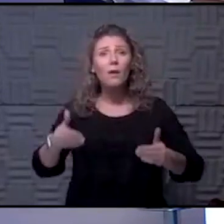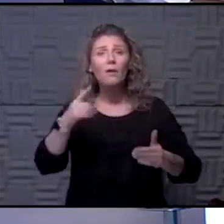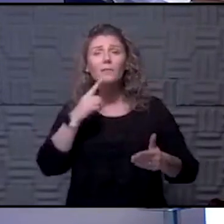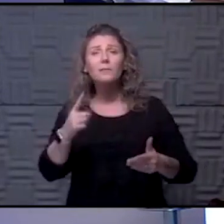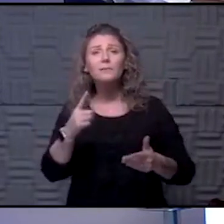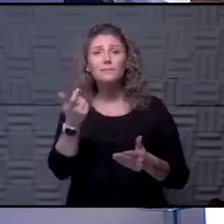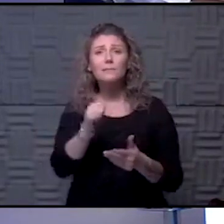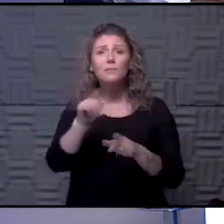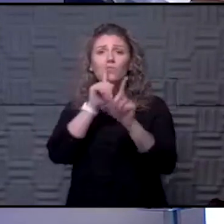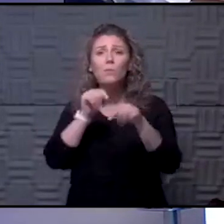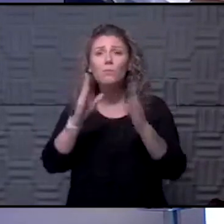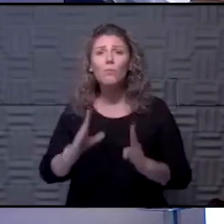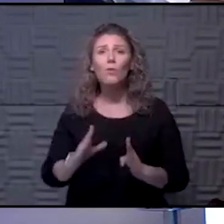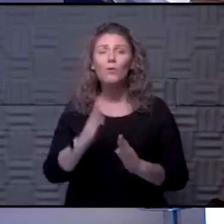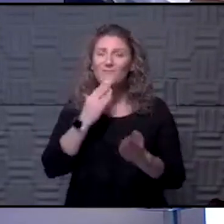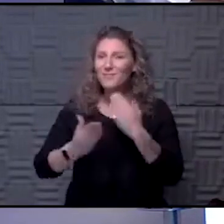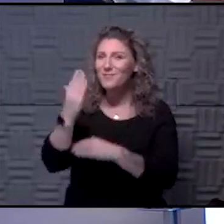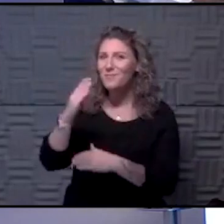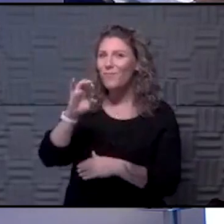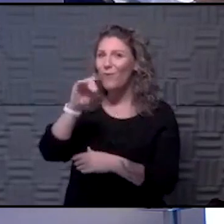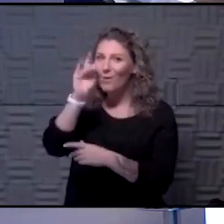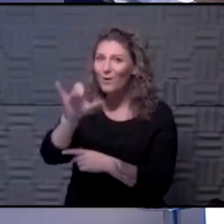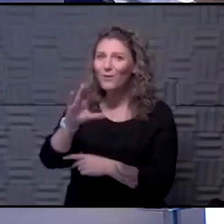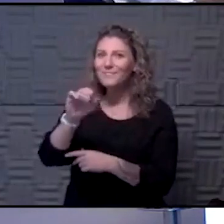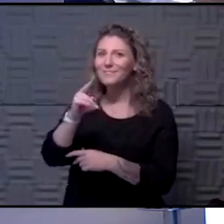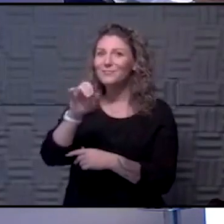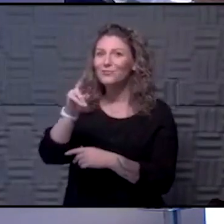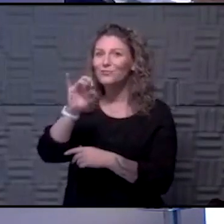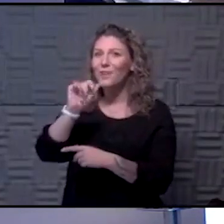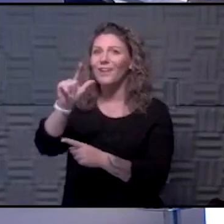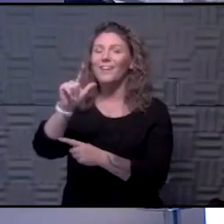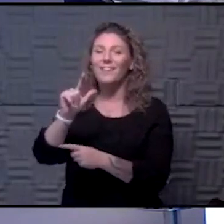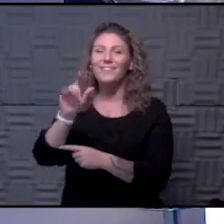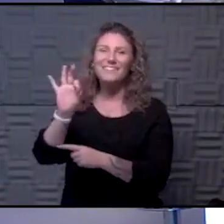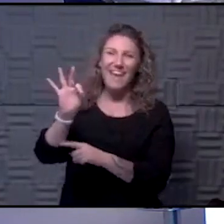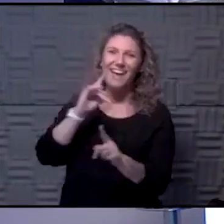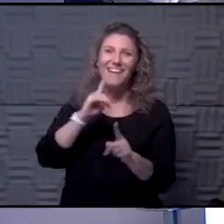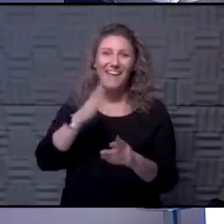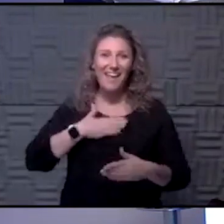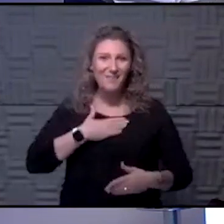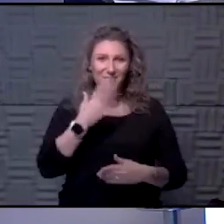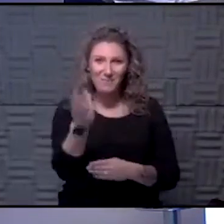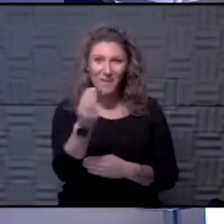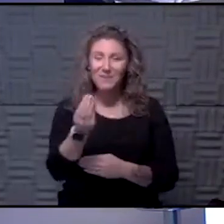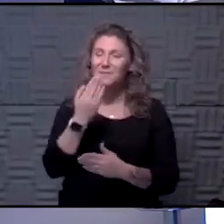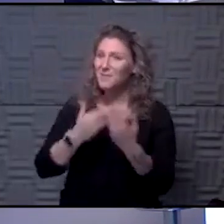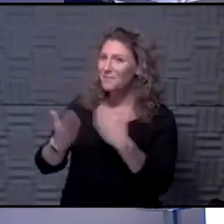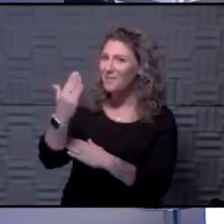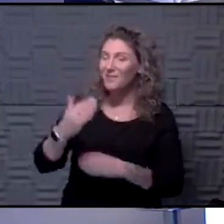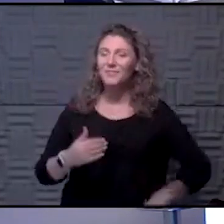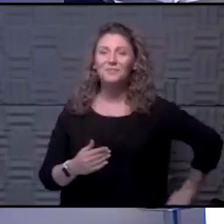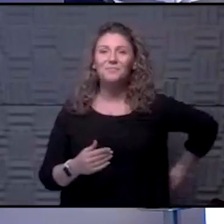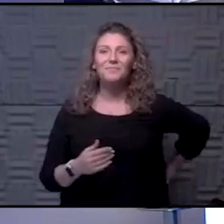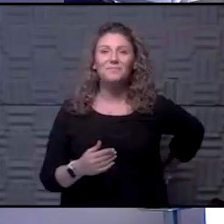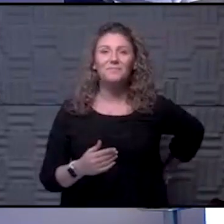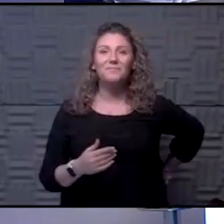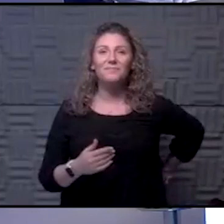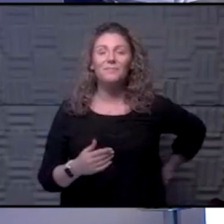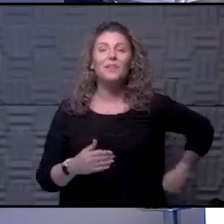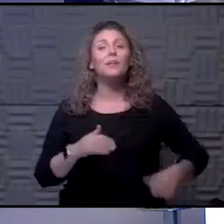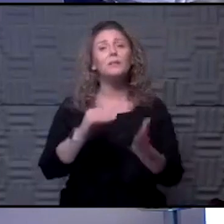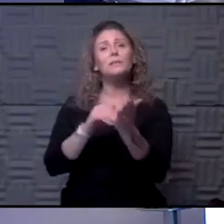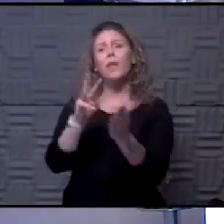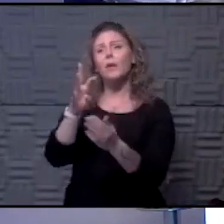line? Sure. Good morning. Cody Holyoke from Channel 9. Morning, Cody. Happy Monday. Hi. And Dr. Wild touched on this a bit,